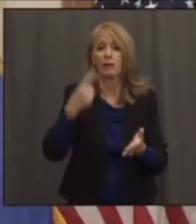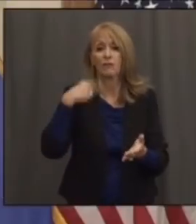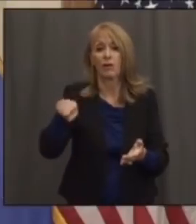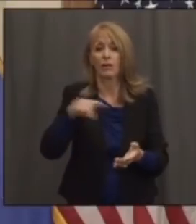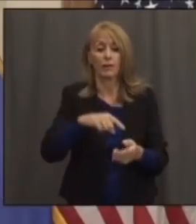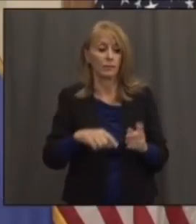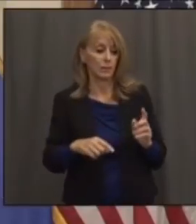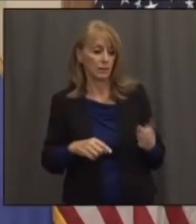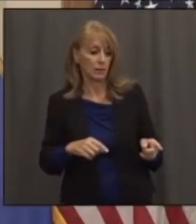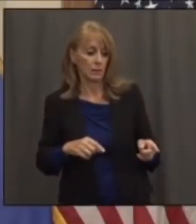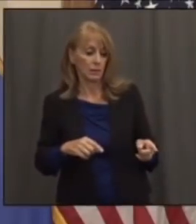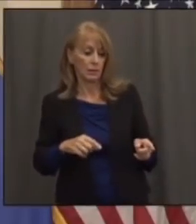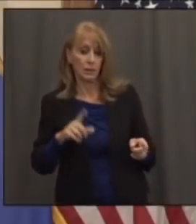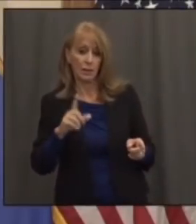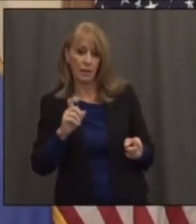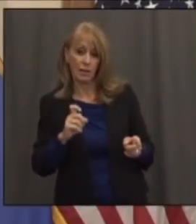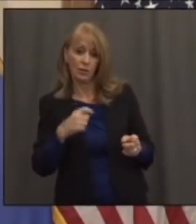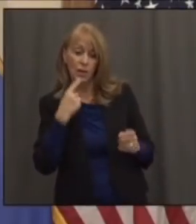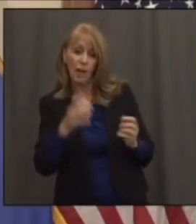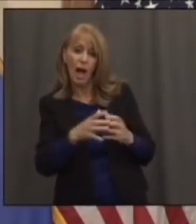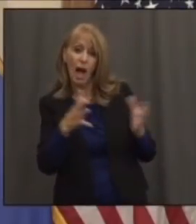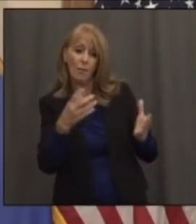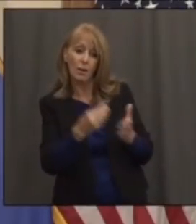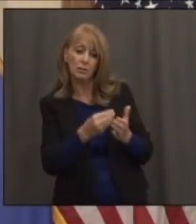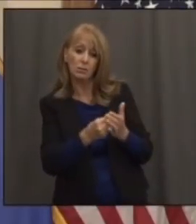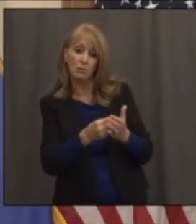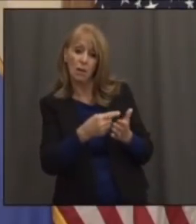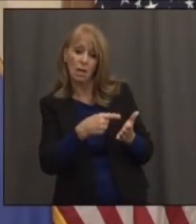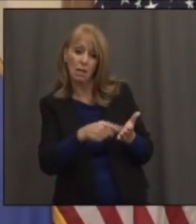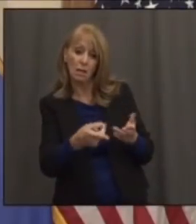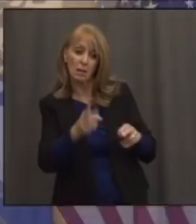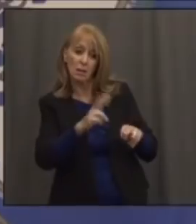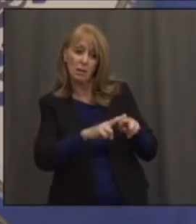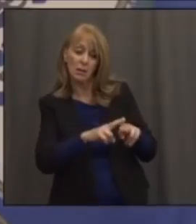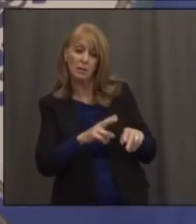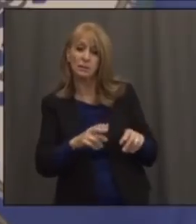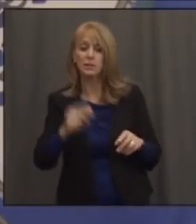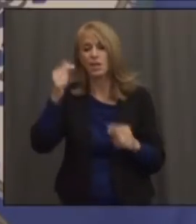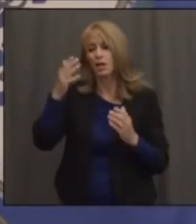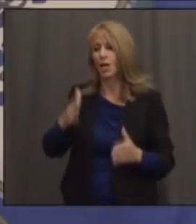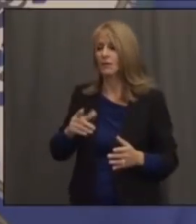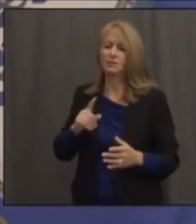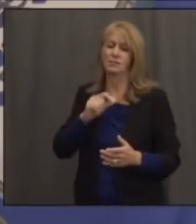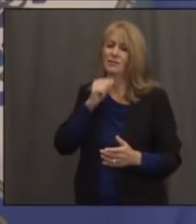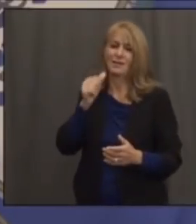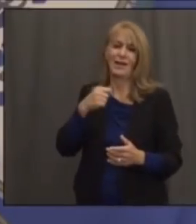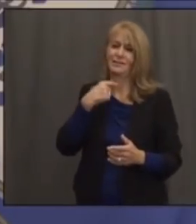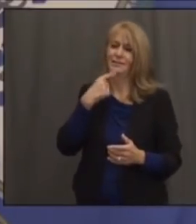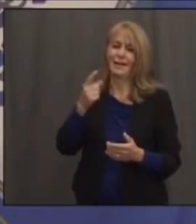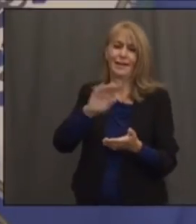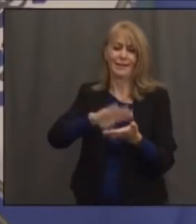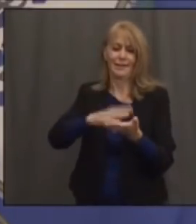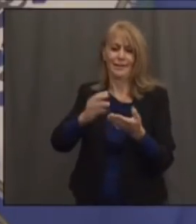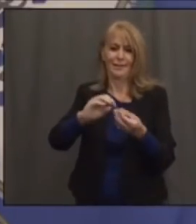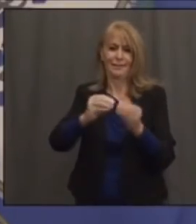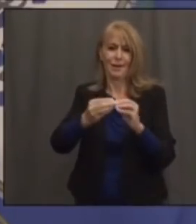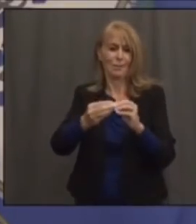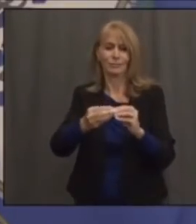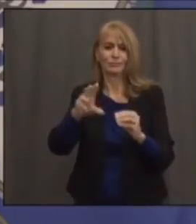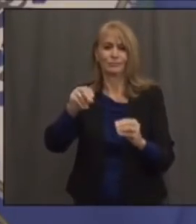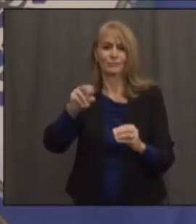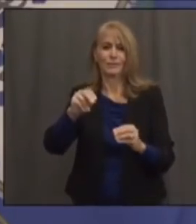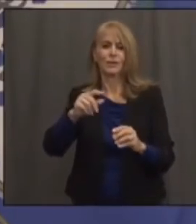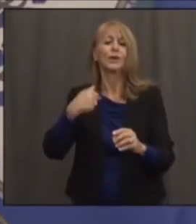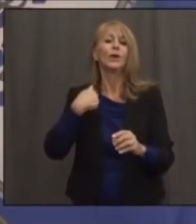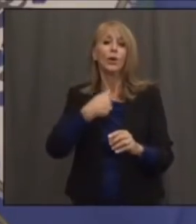Are you willing to put out a dollar amount when you say being paid more? I don't think so. As you know, look, we took the lead as a state in terms